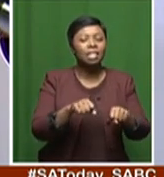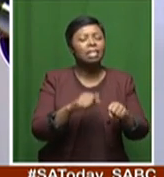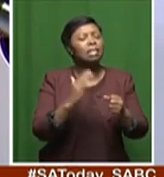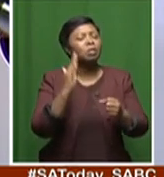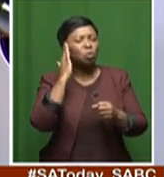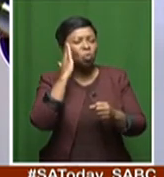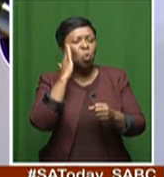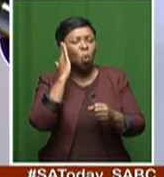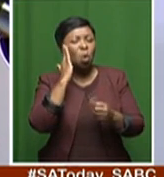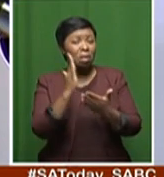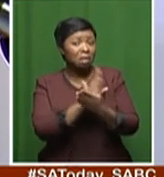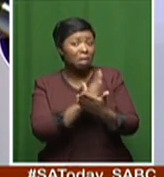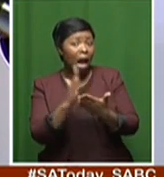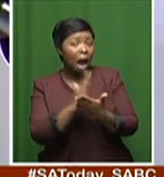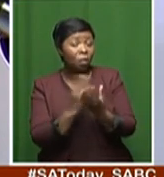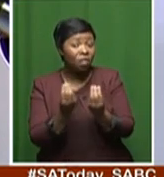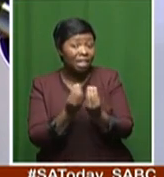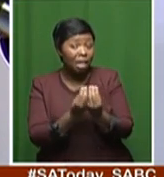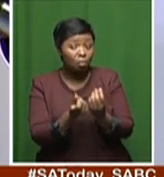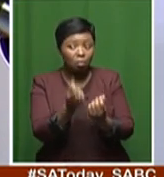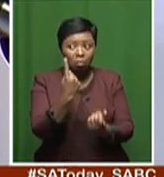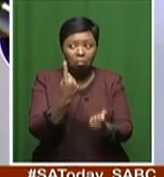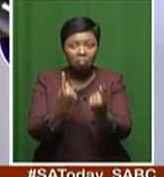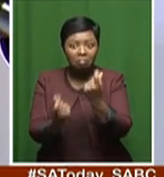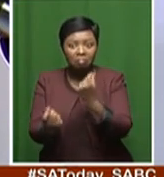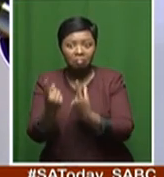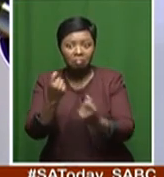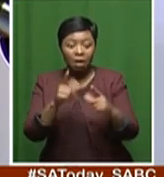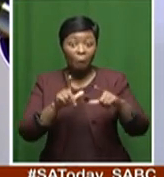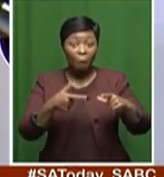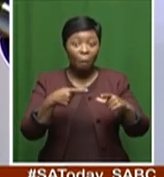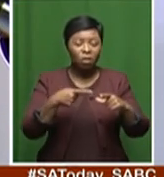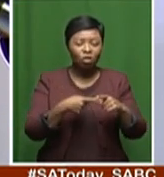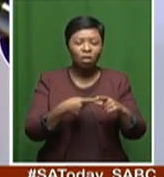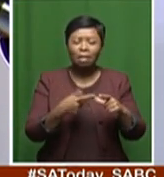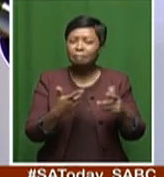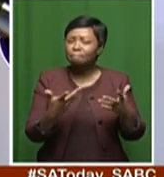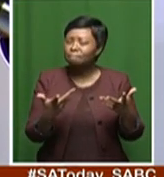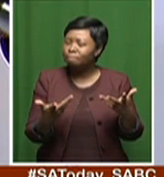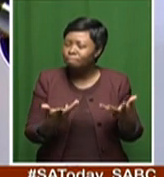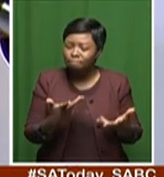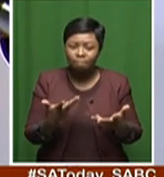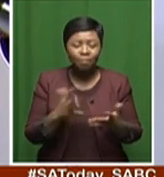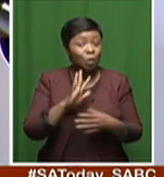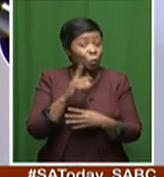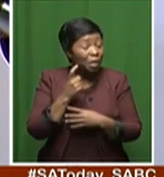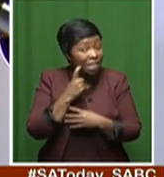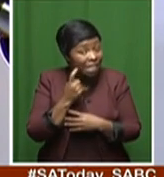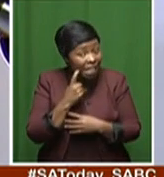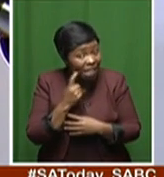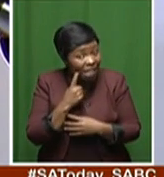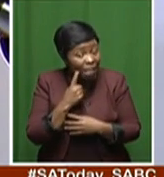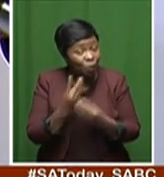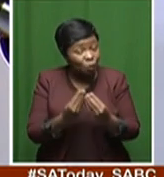things that would come out of the commission would not be easy to deal with,